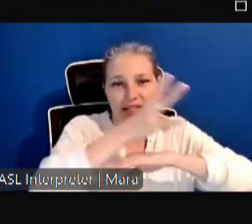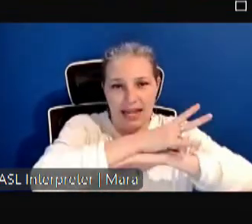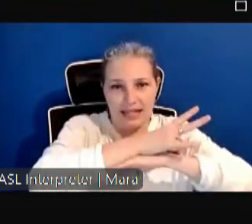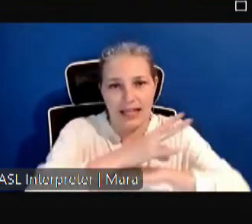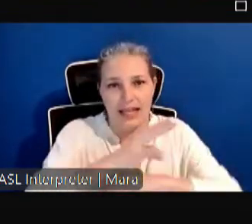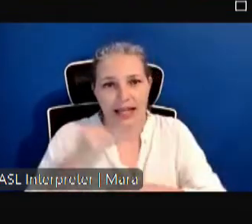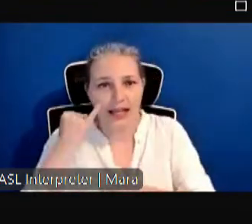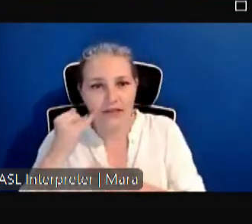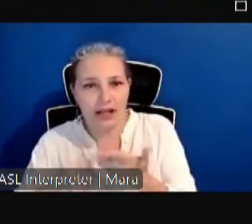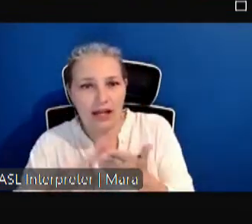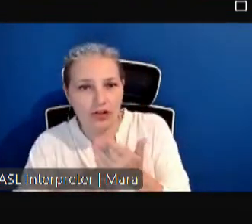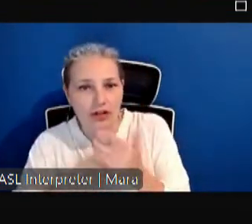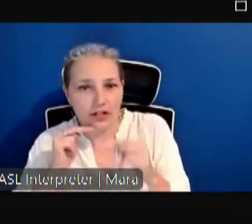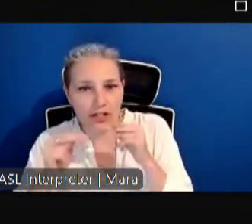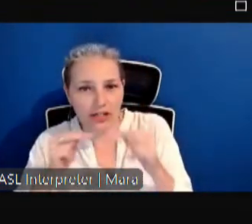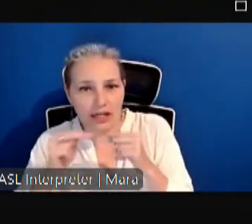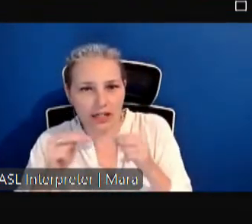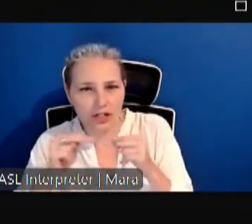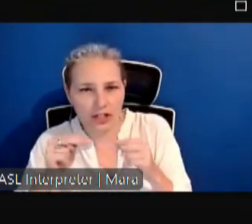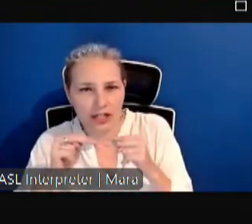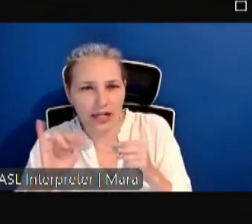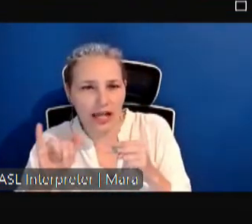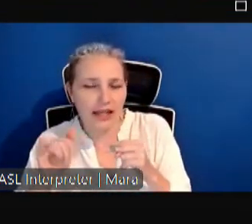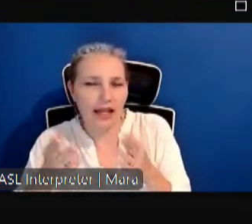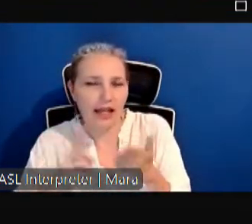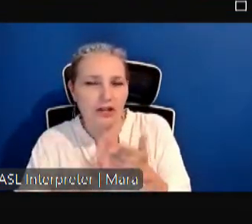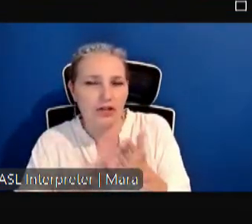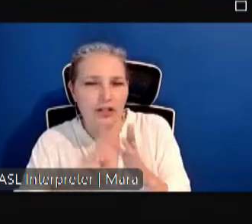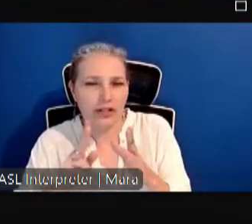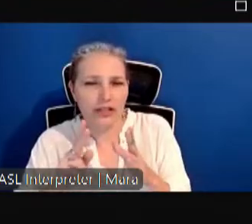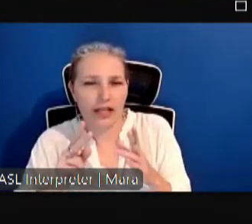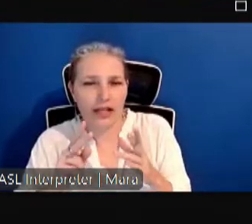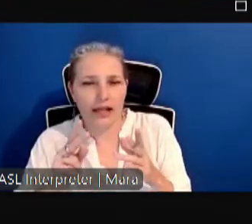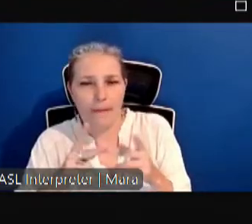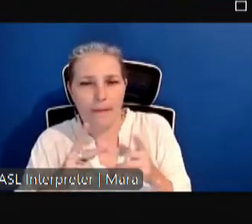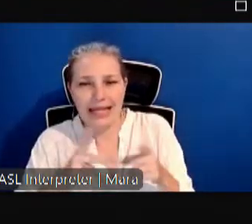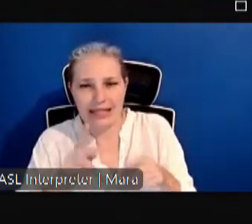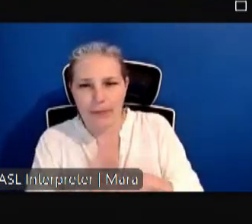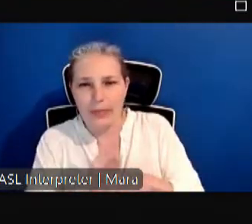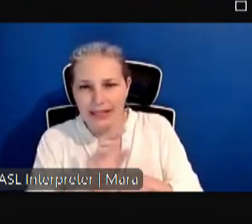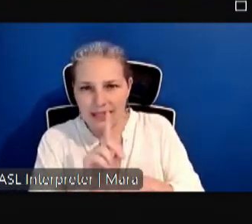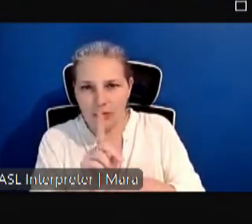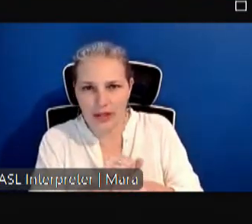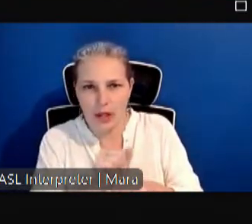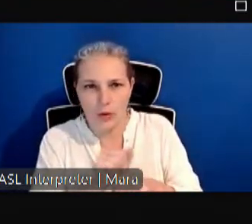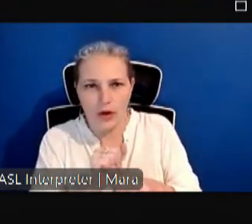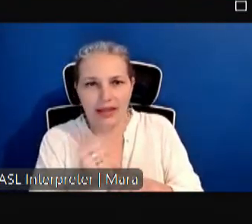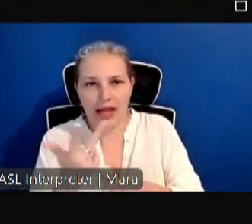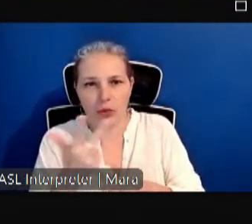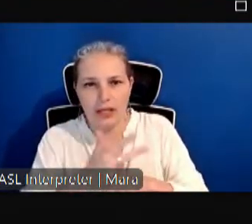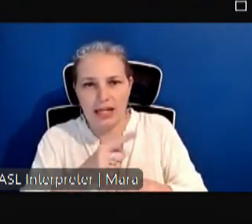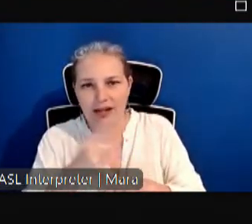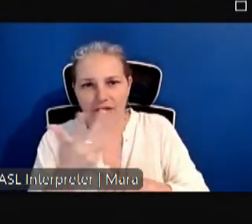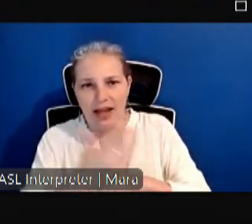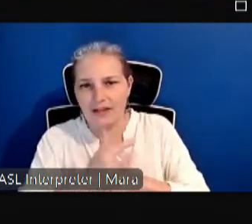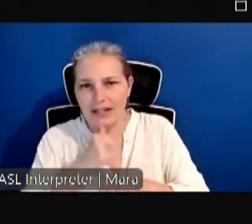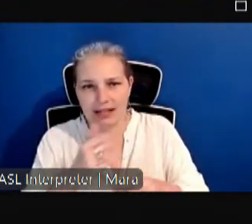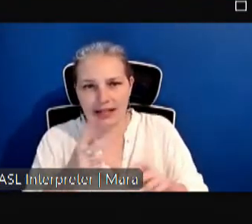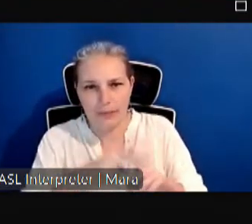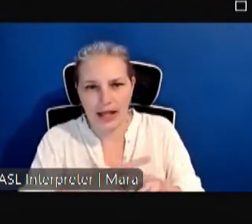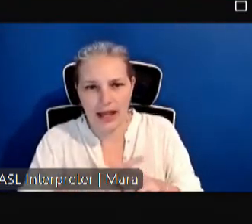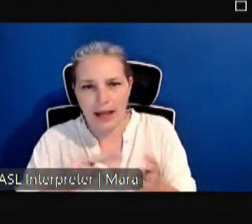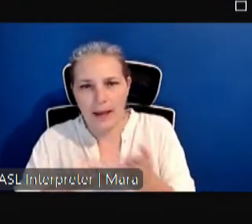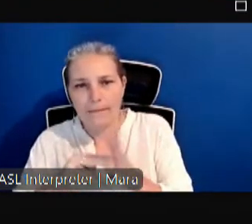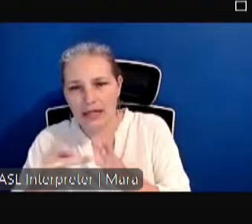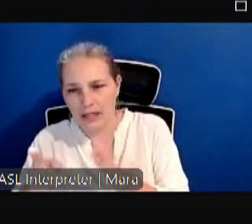though, the 3 or 5-day right to cancel does not apply. It's also important to understand that once you do have that right to cancel or that you